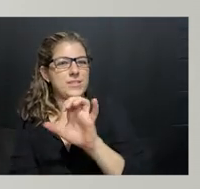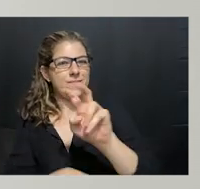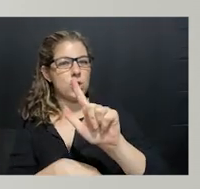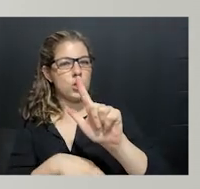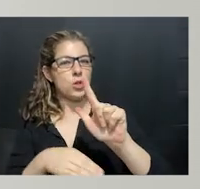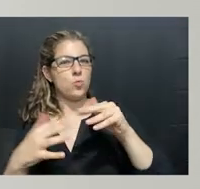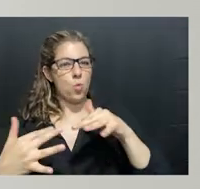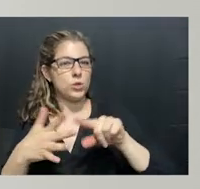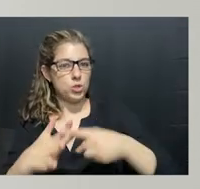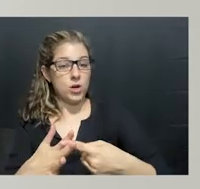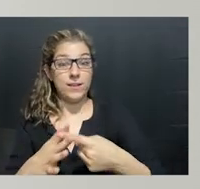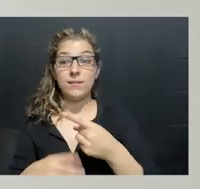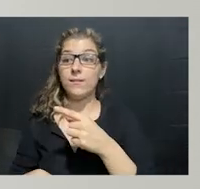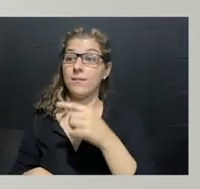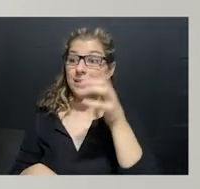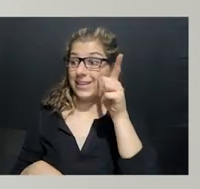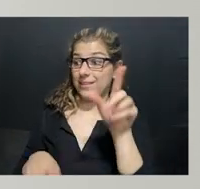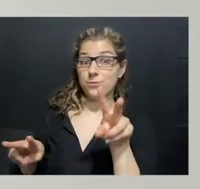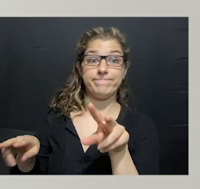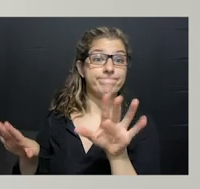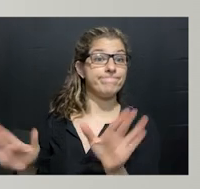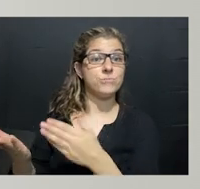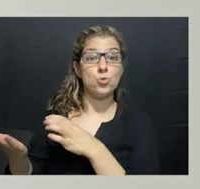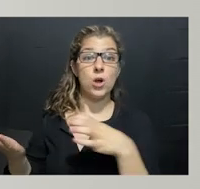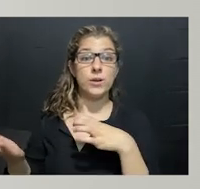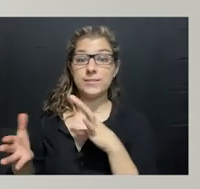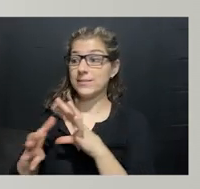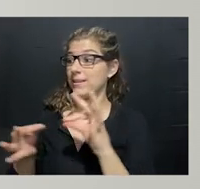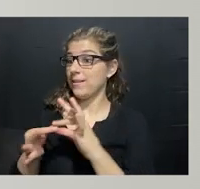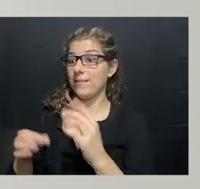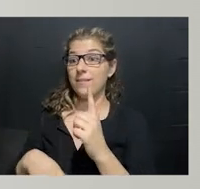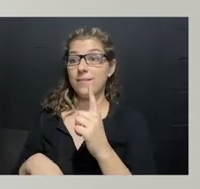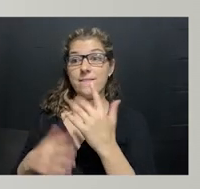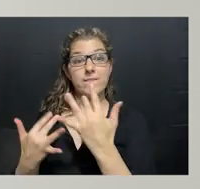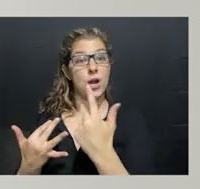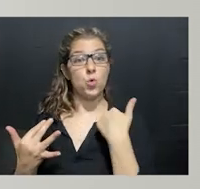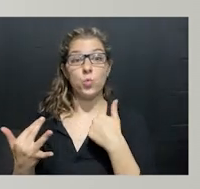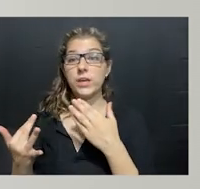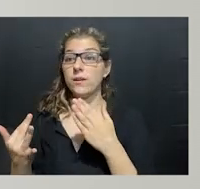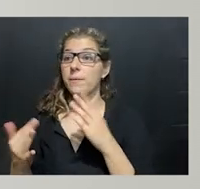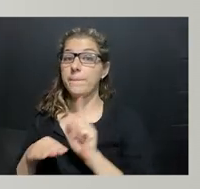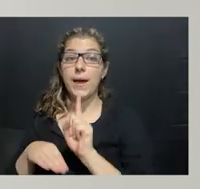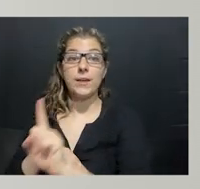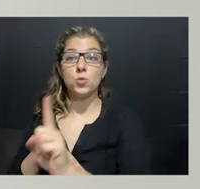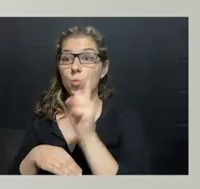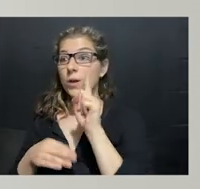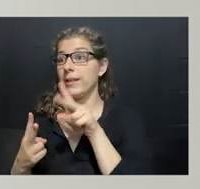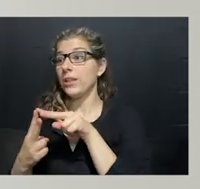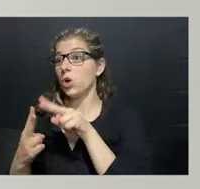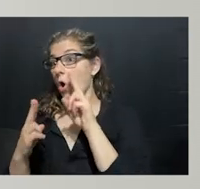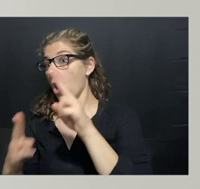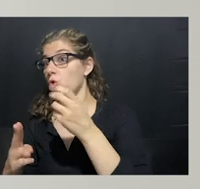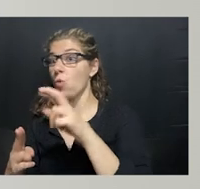turned to Congress and to the nation and said, "The fiery trial through which we pass will light us down in honor or dishonor to the